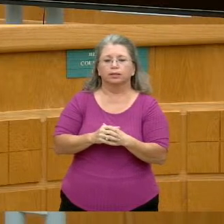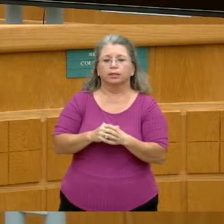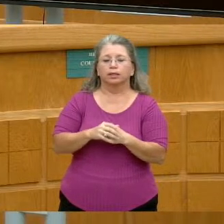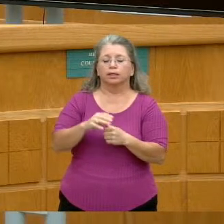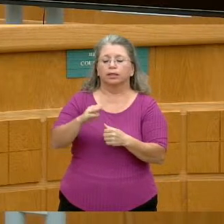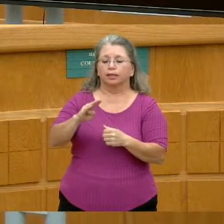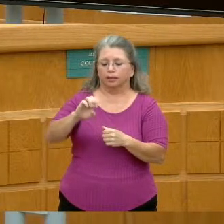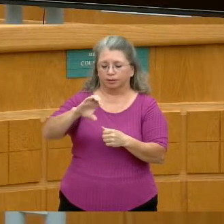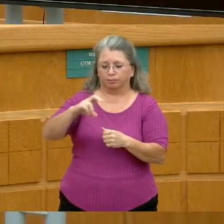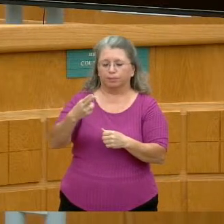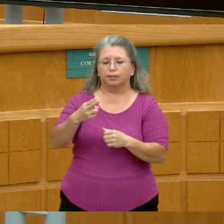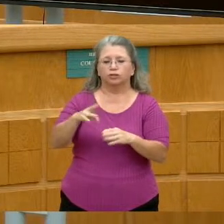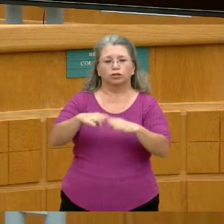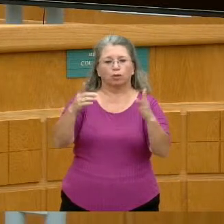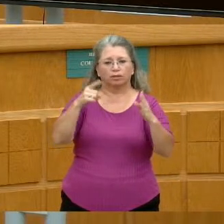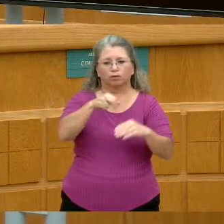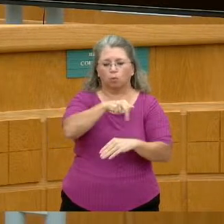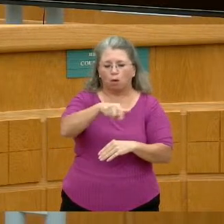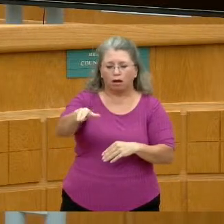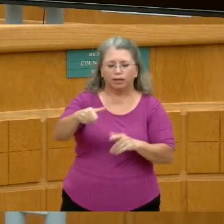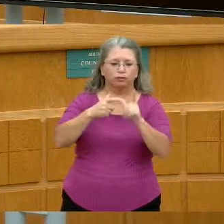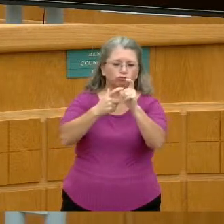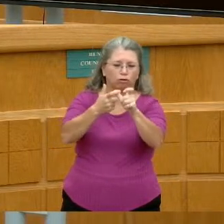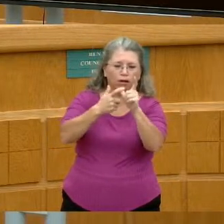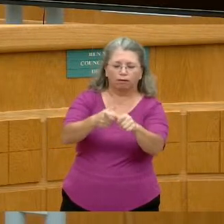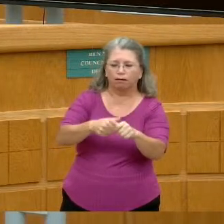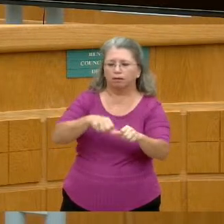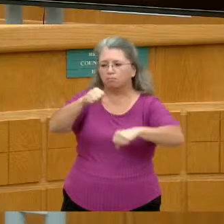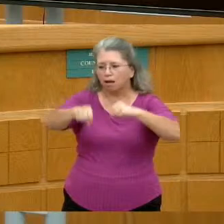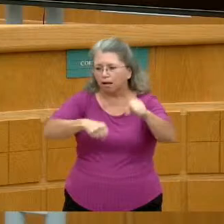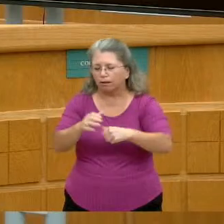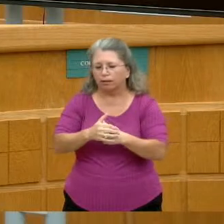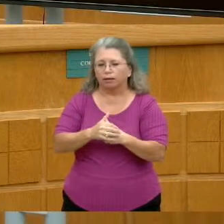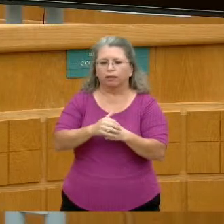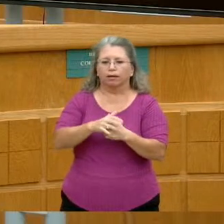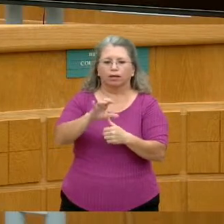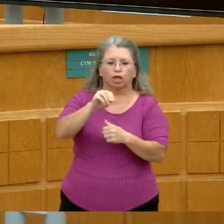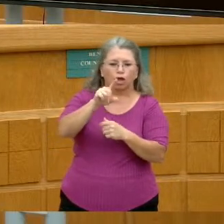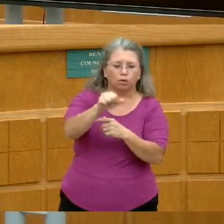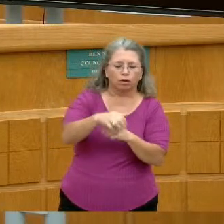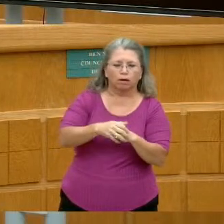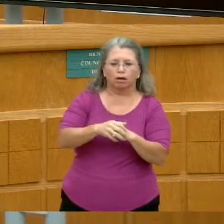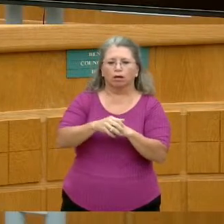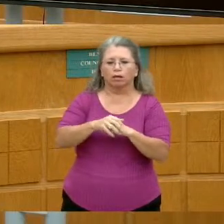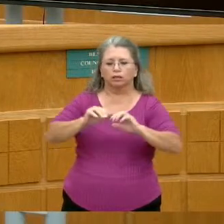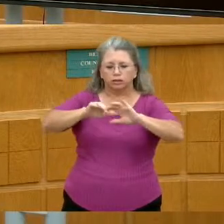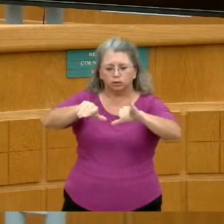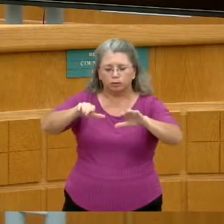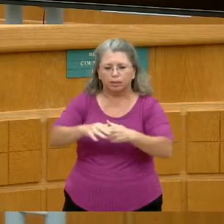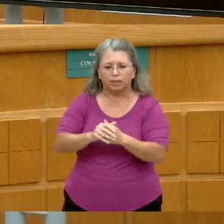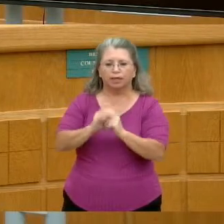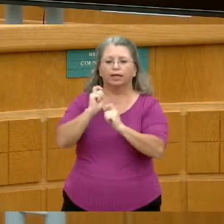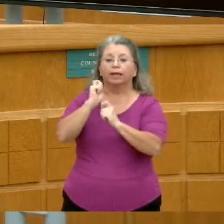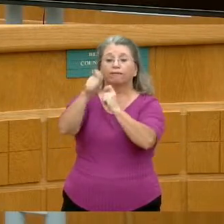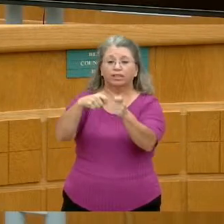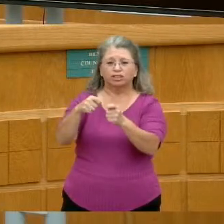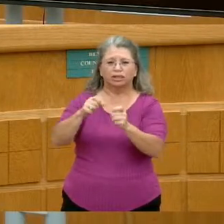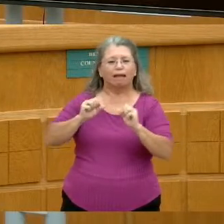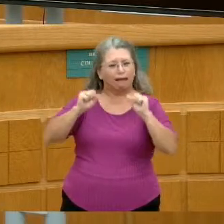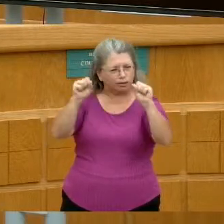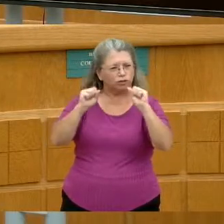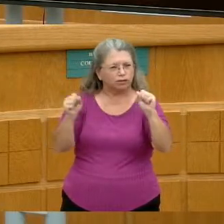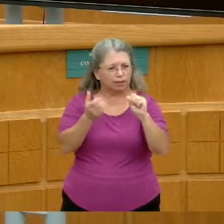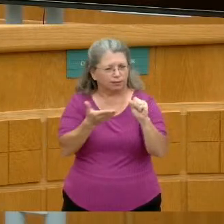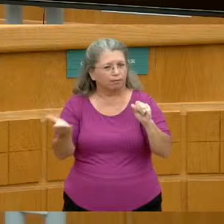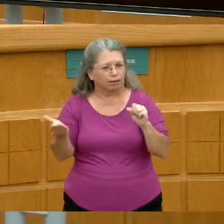are open for walking, running, biking, yoga, water sports, fishing, getting exercise, and that sort of thing.